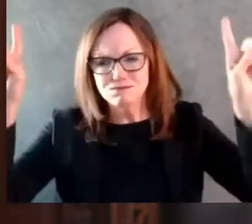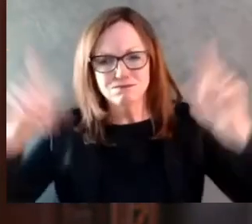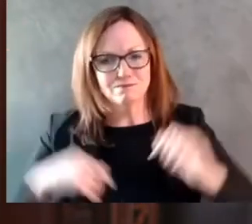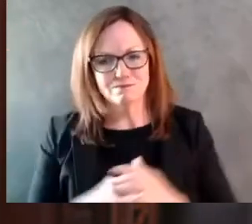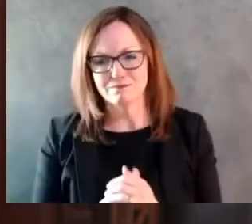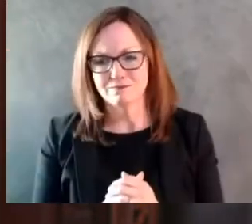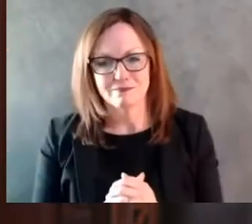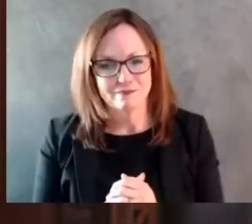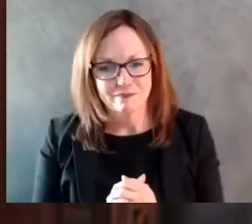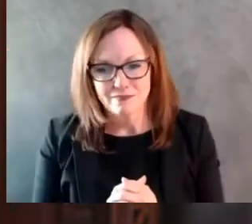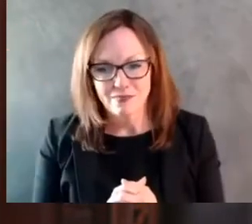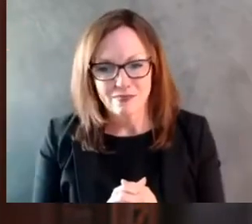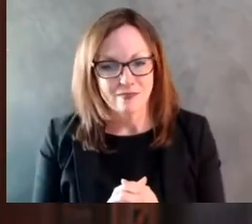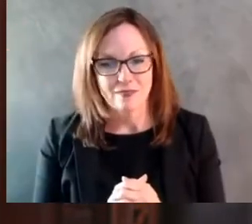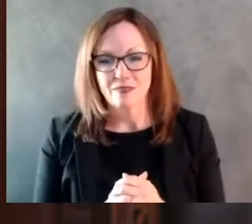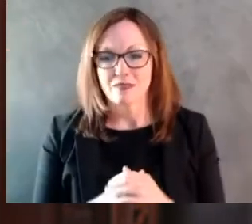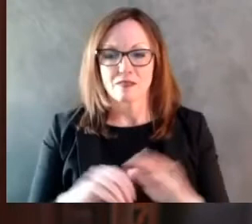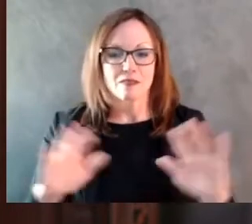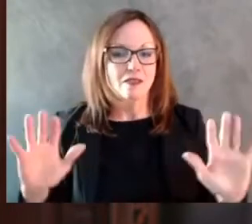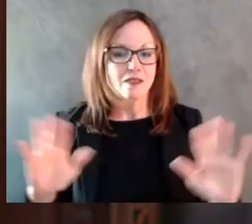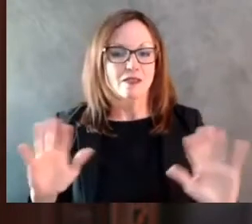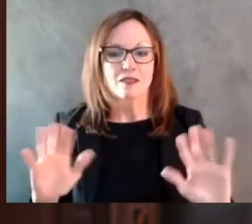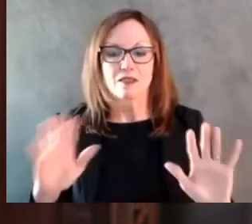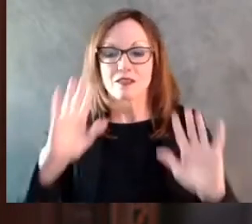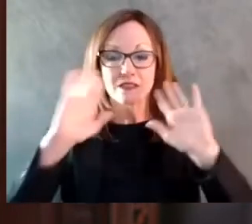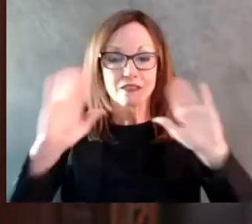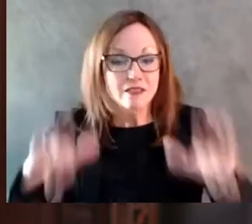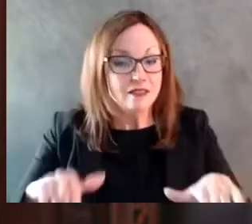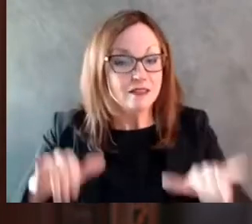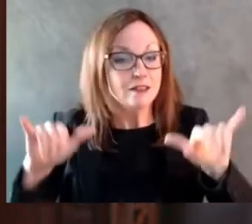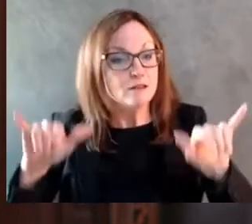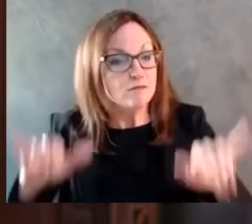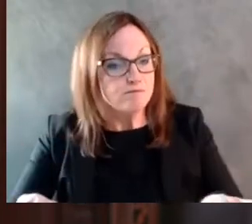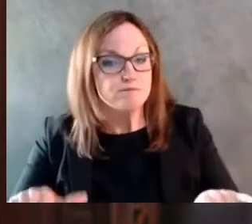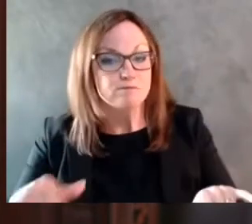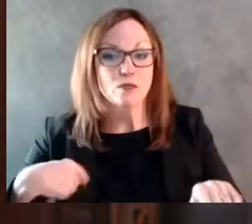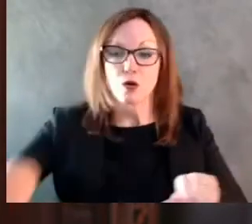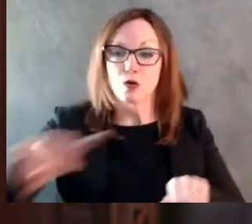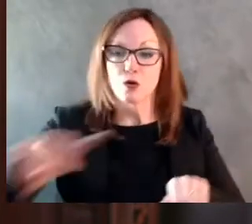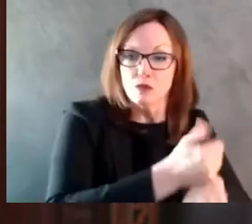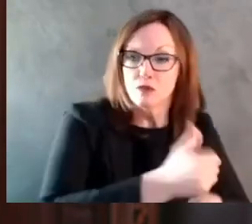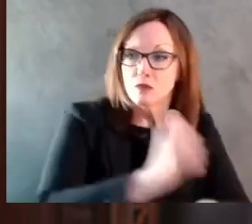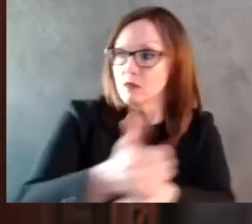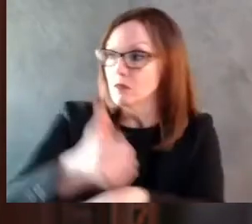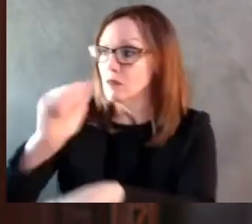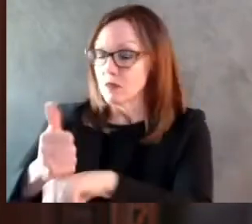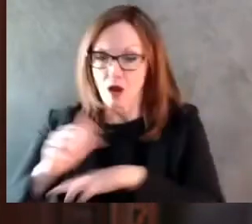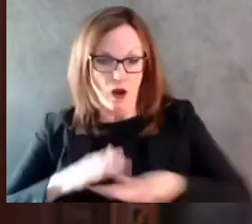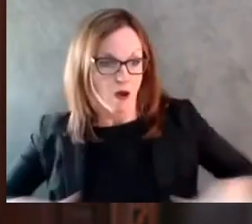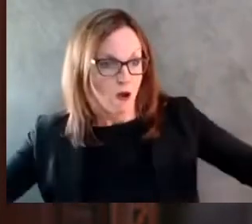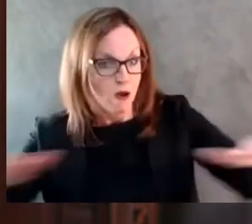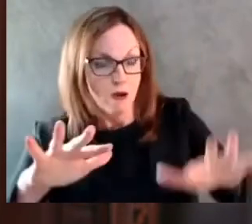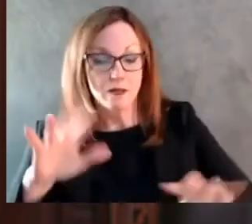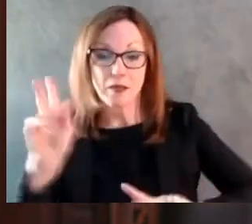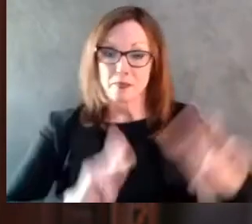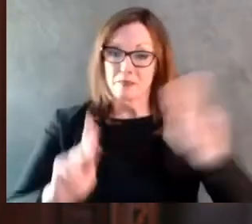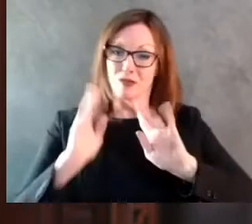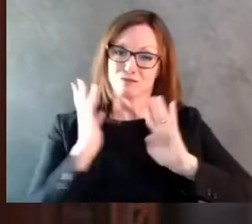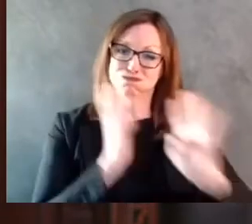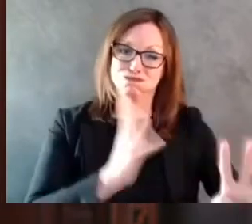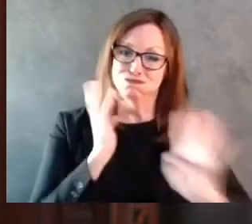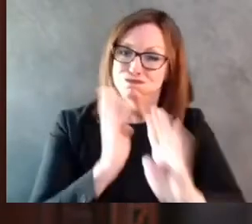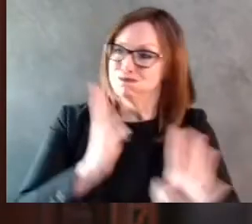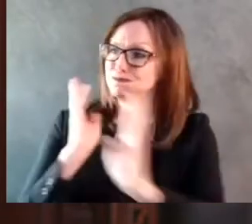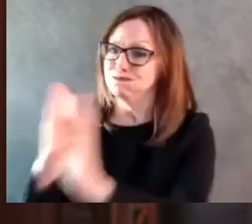across Wisconsin. And that's in addition to the nearly 1,100 members already mobilized in our COVID-19